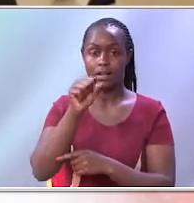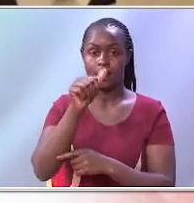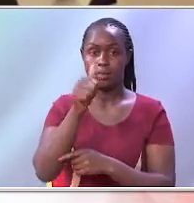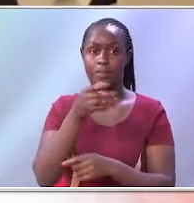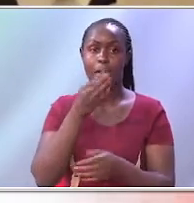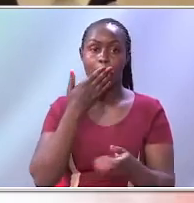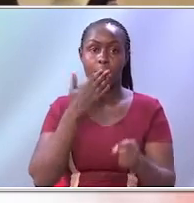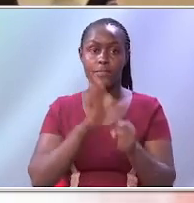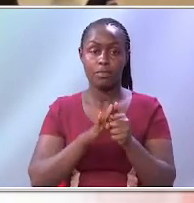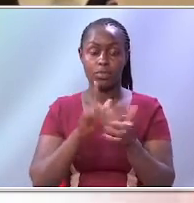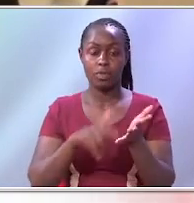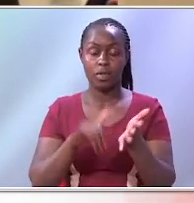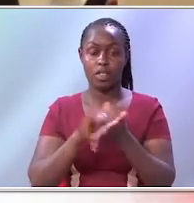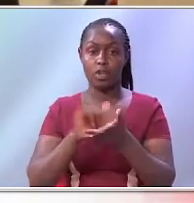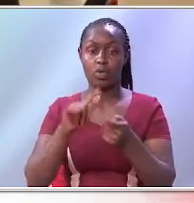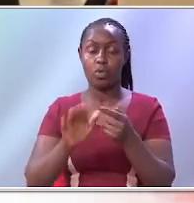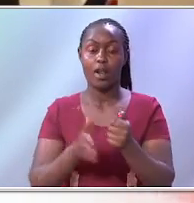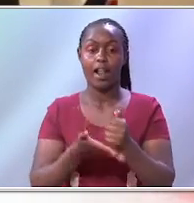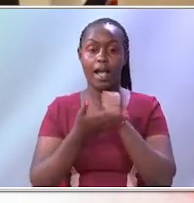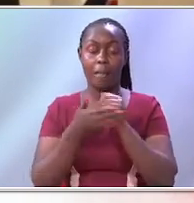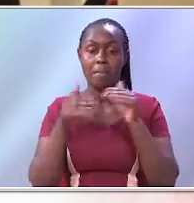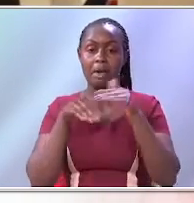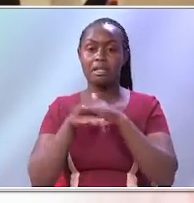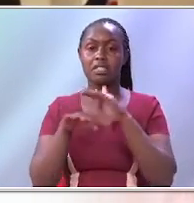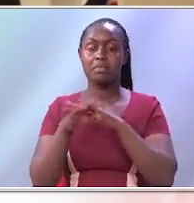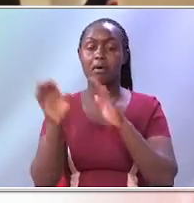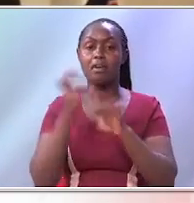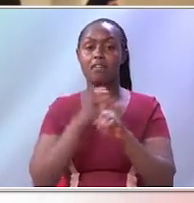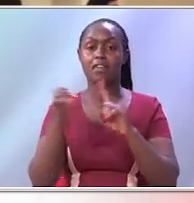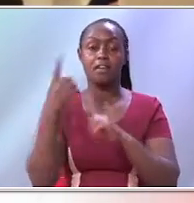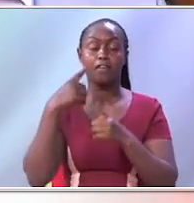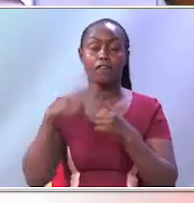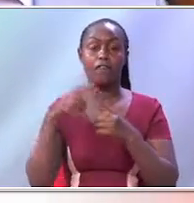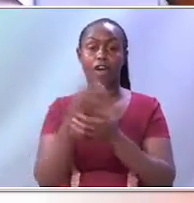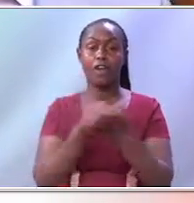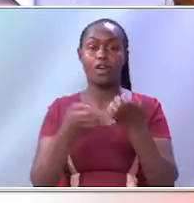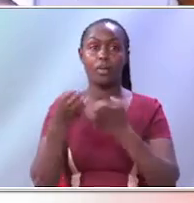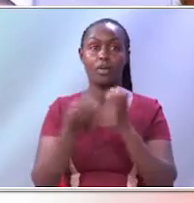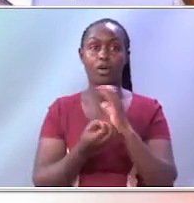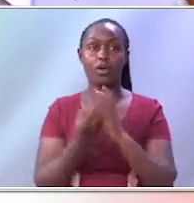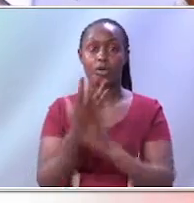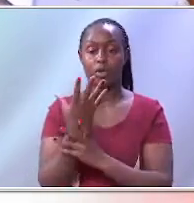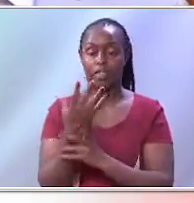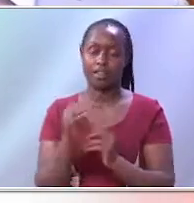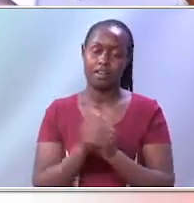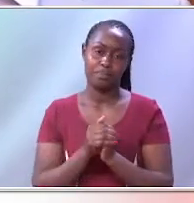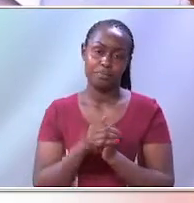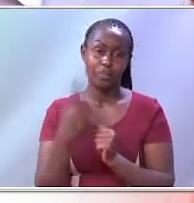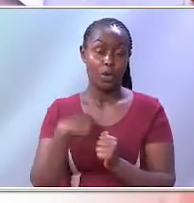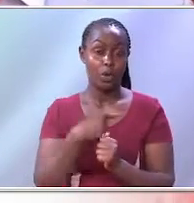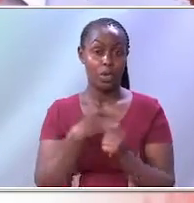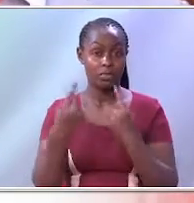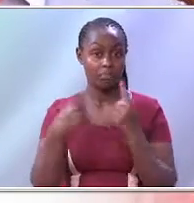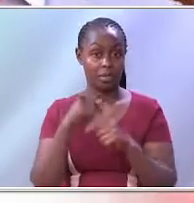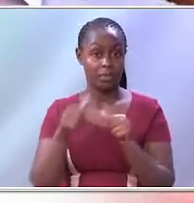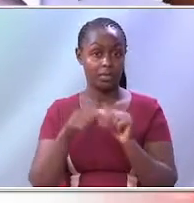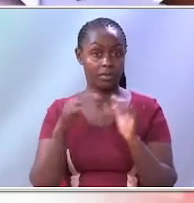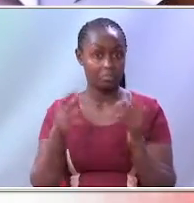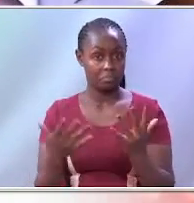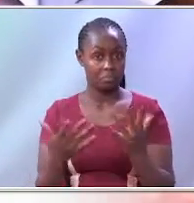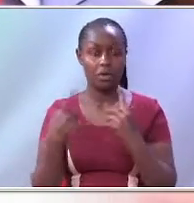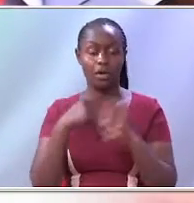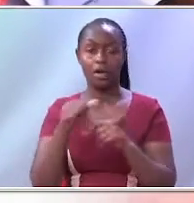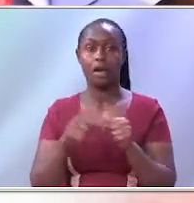and ensure an enabling environment for purpose of the country's economic growth. We talked about promoting